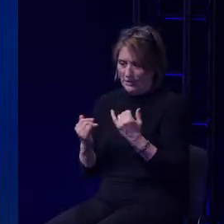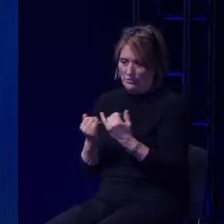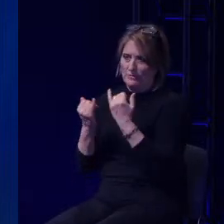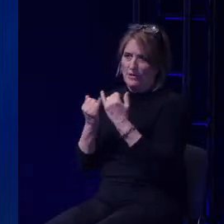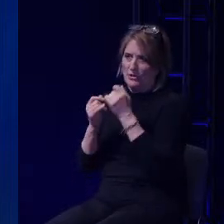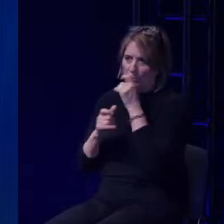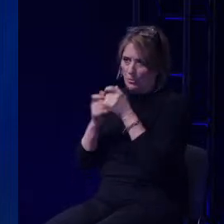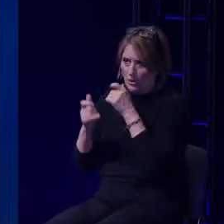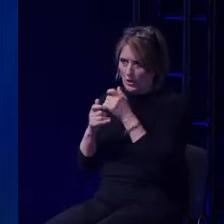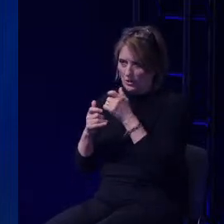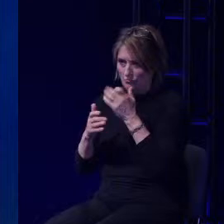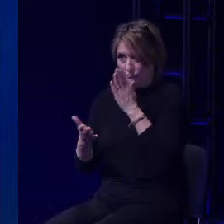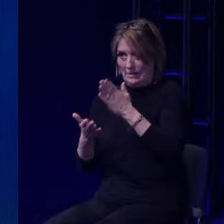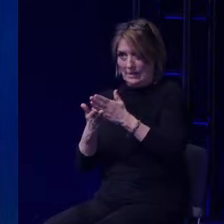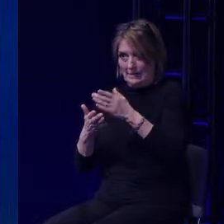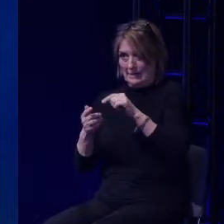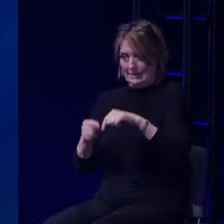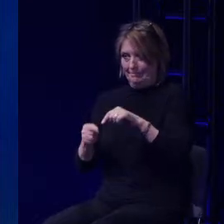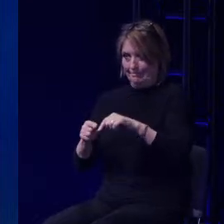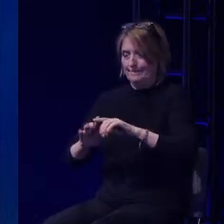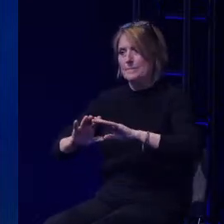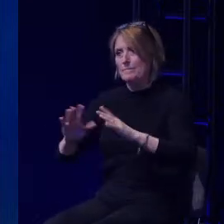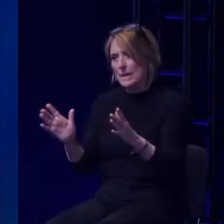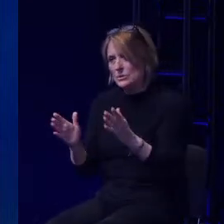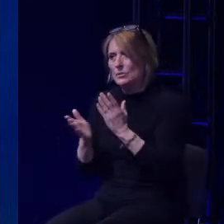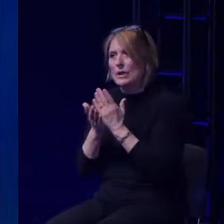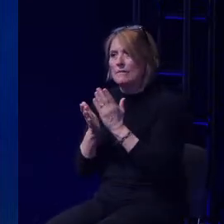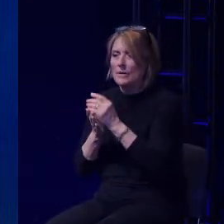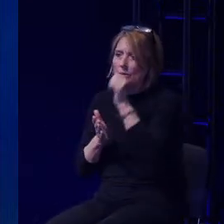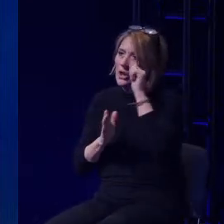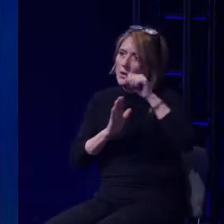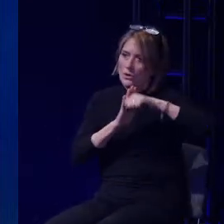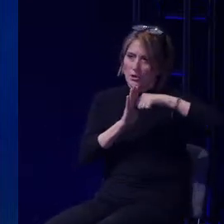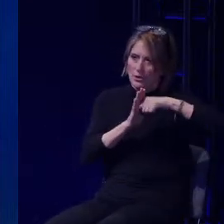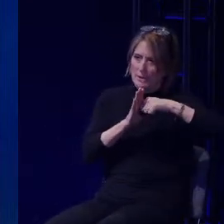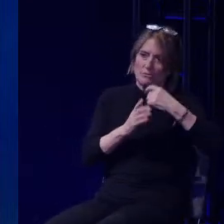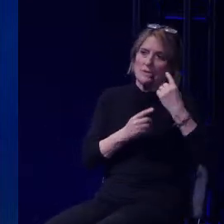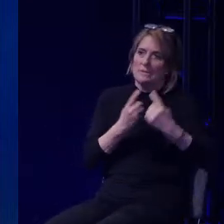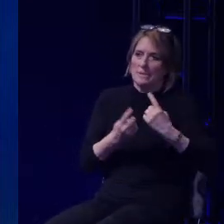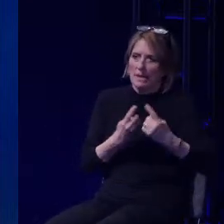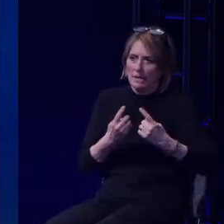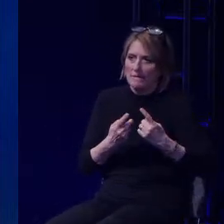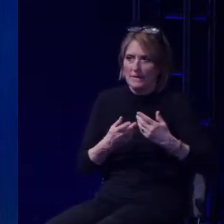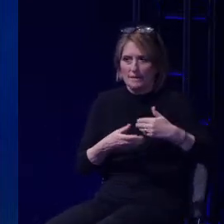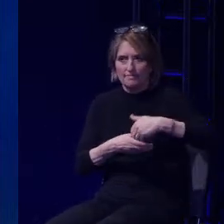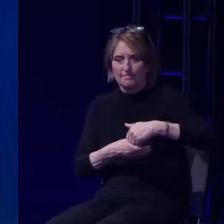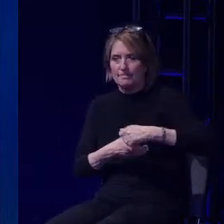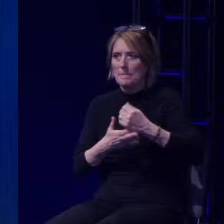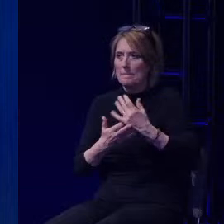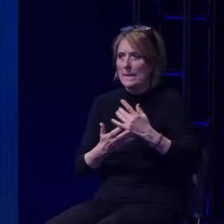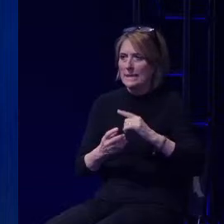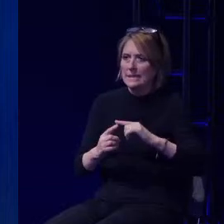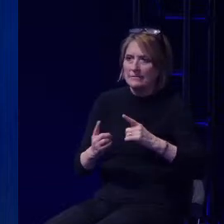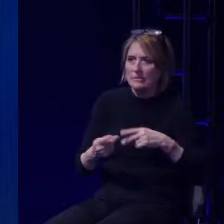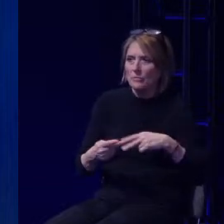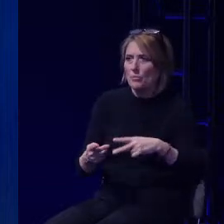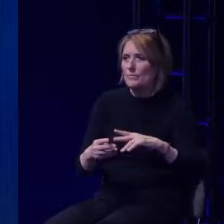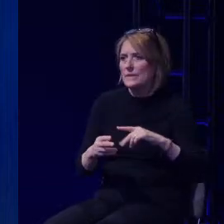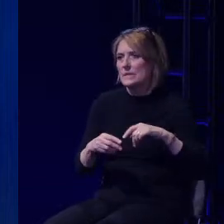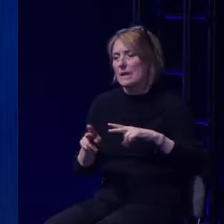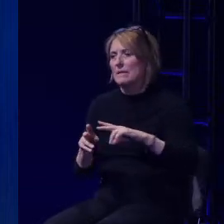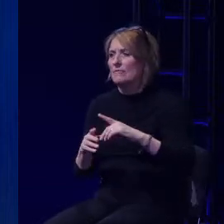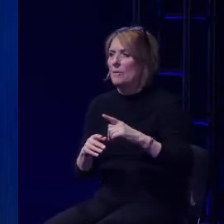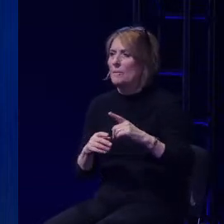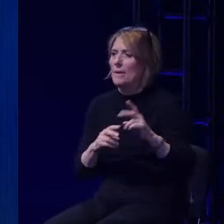fully explore in the time allotted. To clarify, we know documentaries can take many shapes and forms, from the